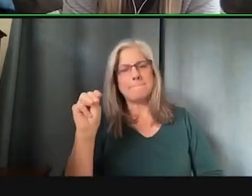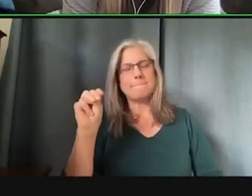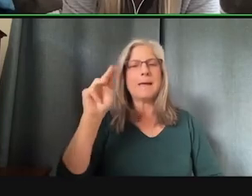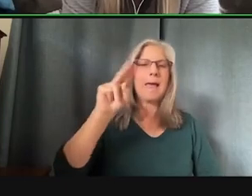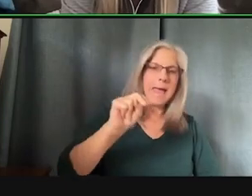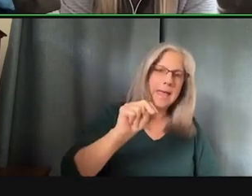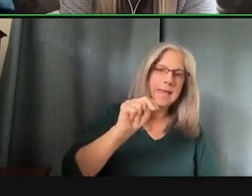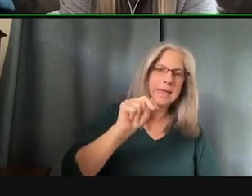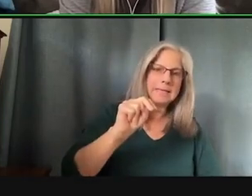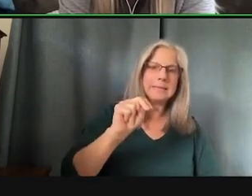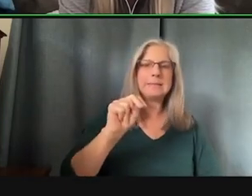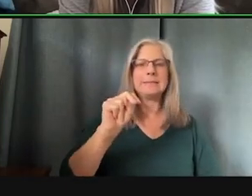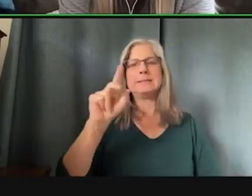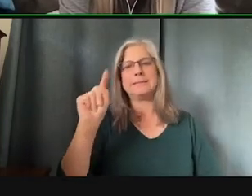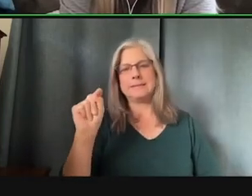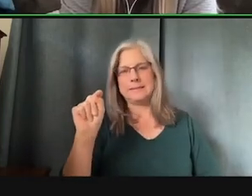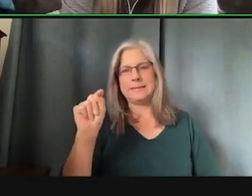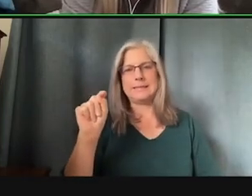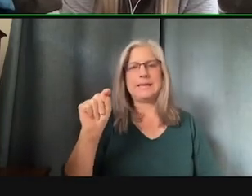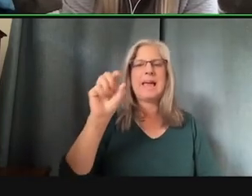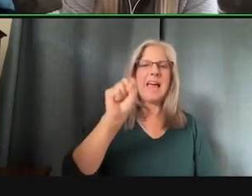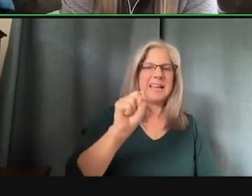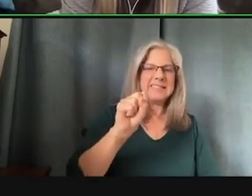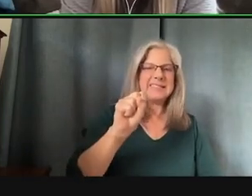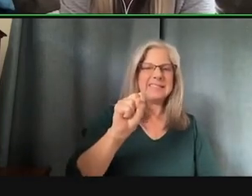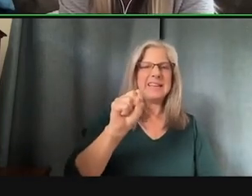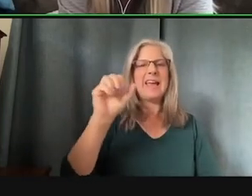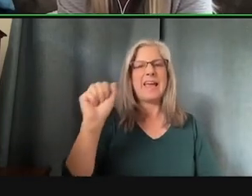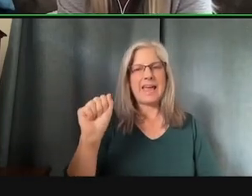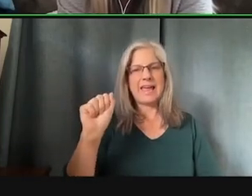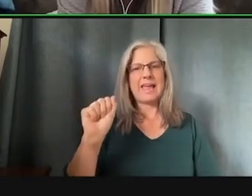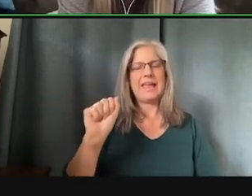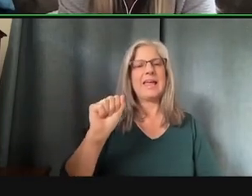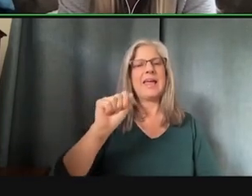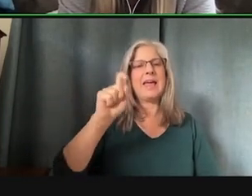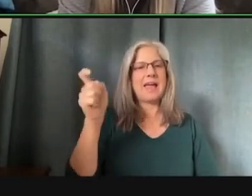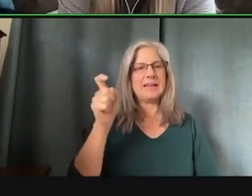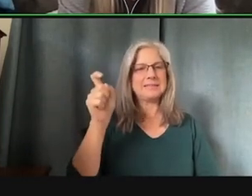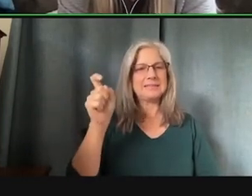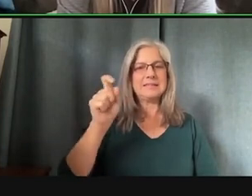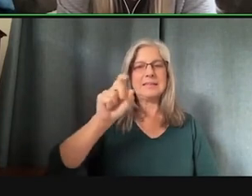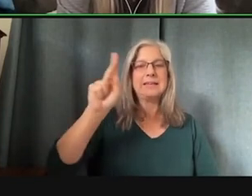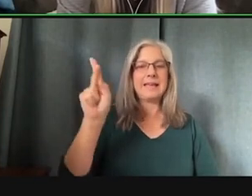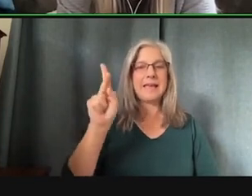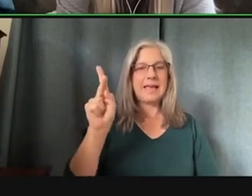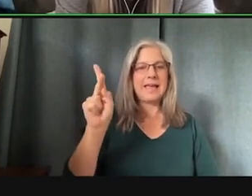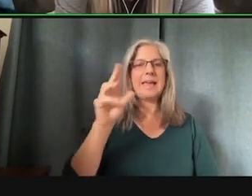S, A, X, K, and E.